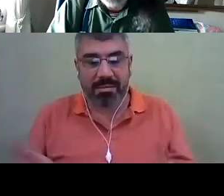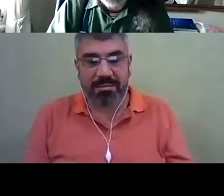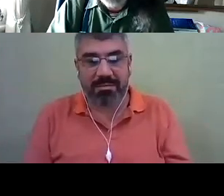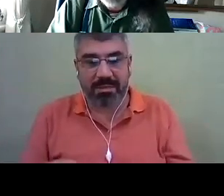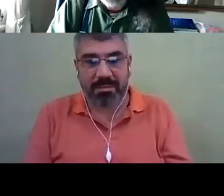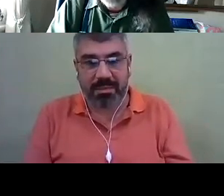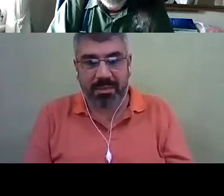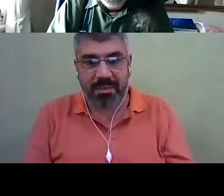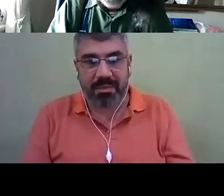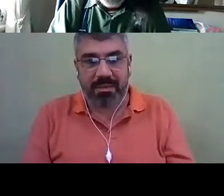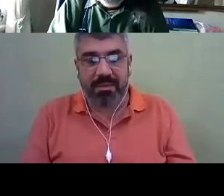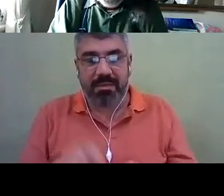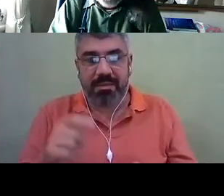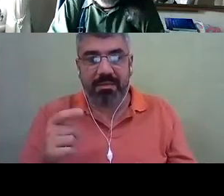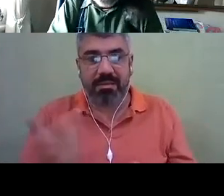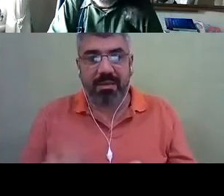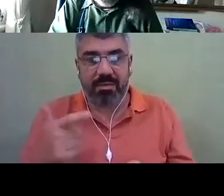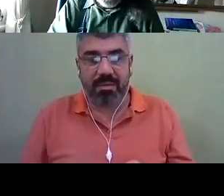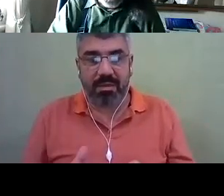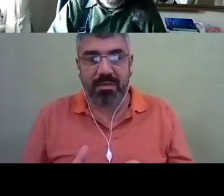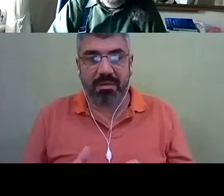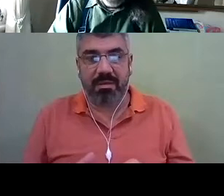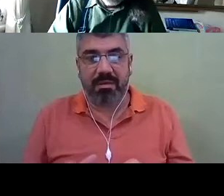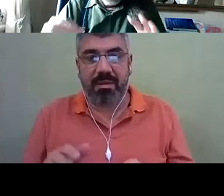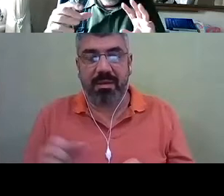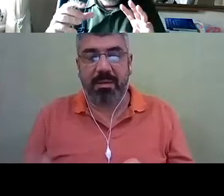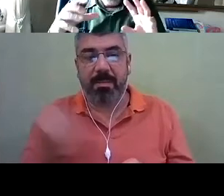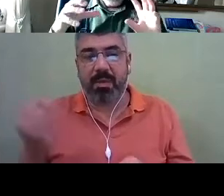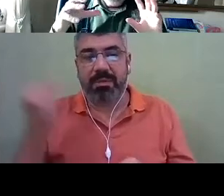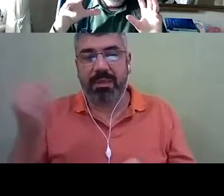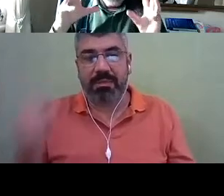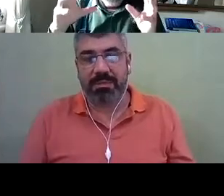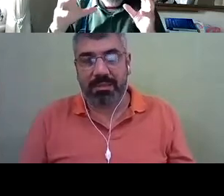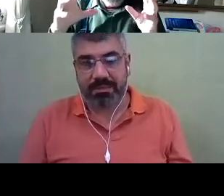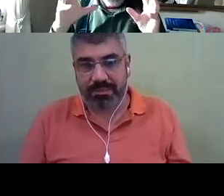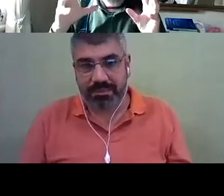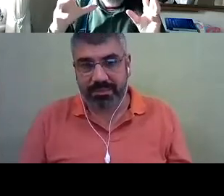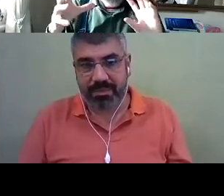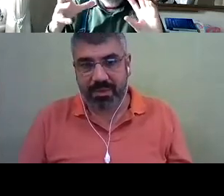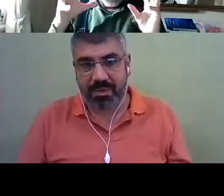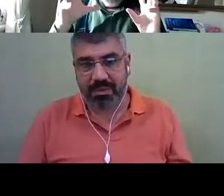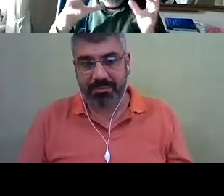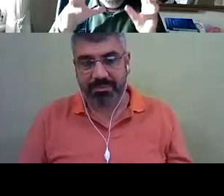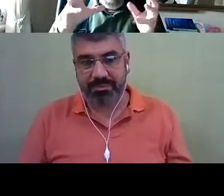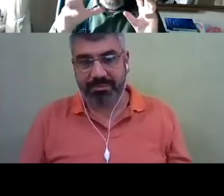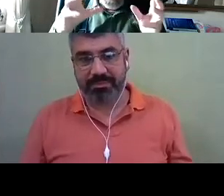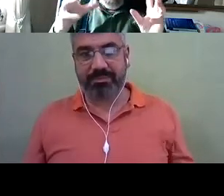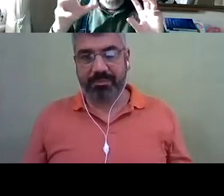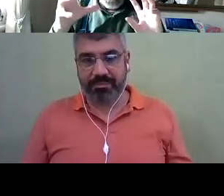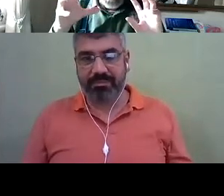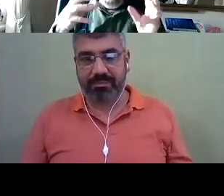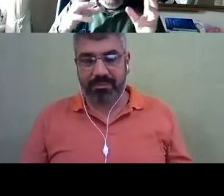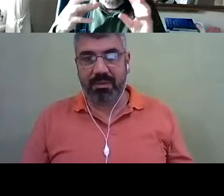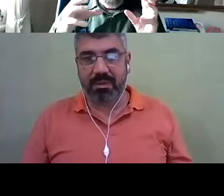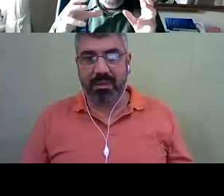them, right? So you have to see that value is determined by two